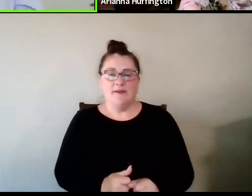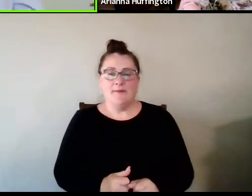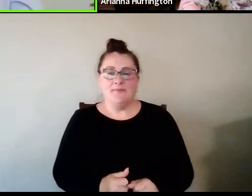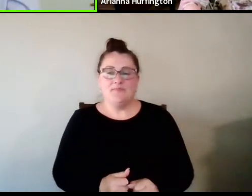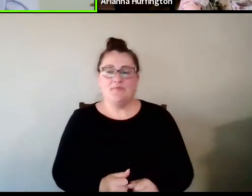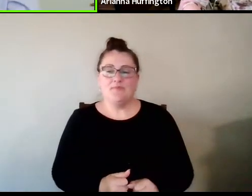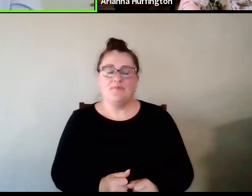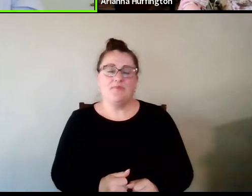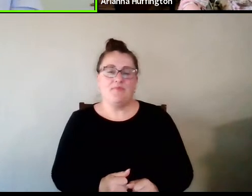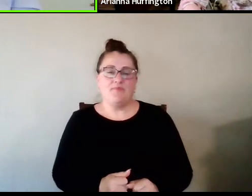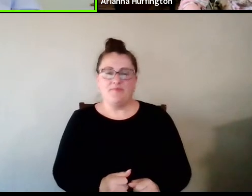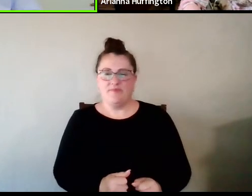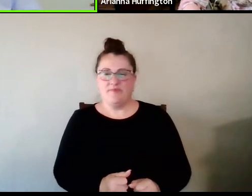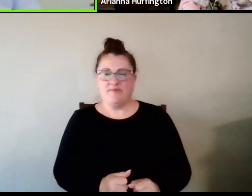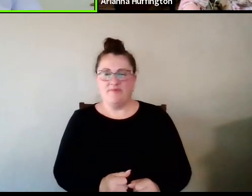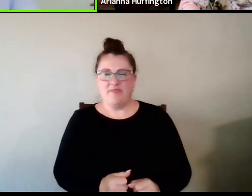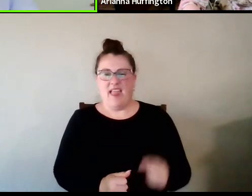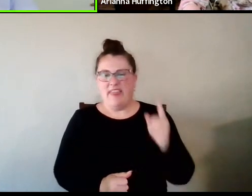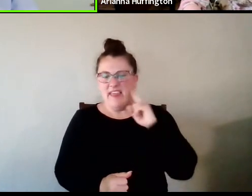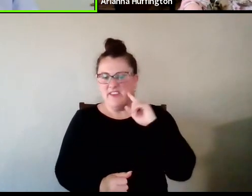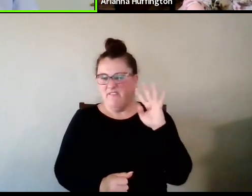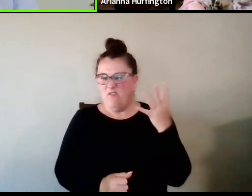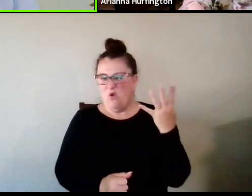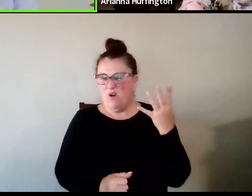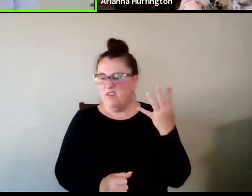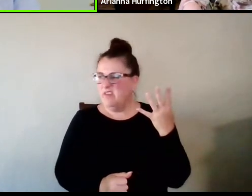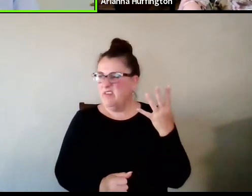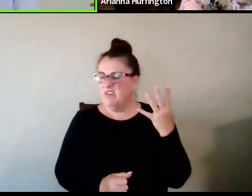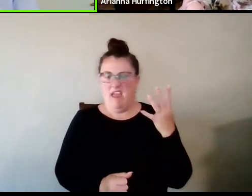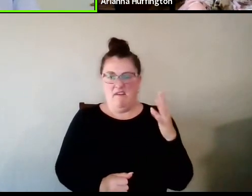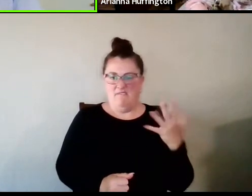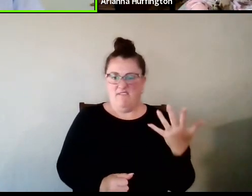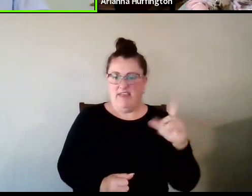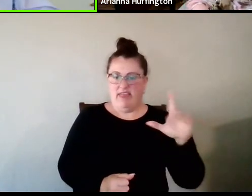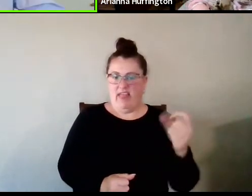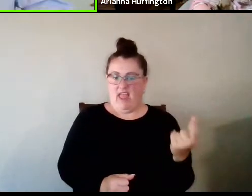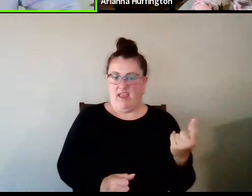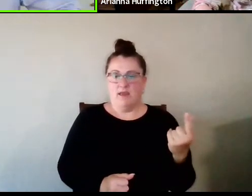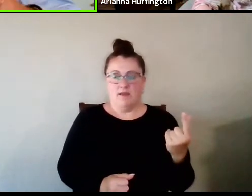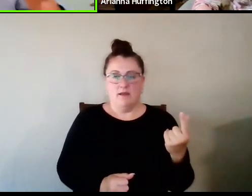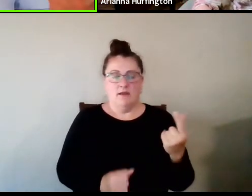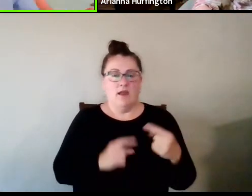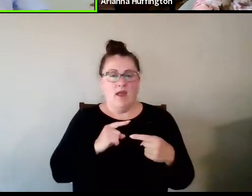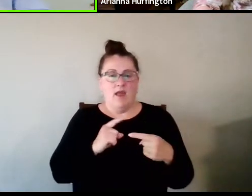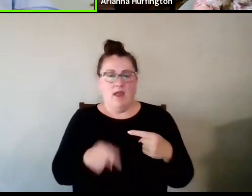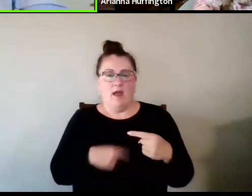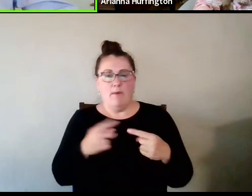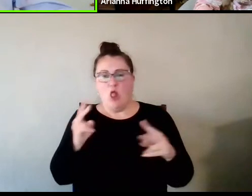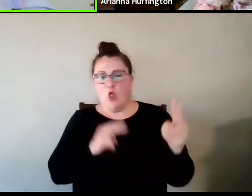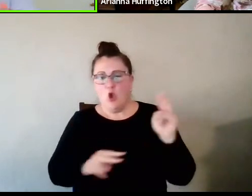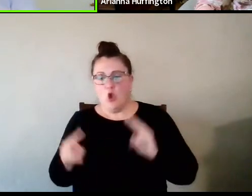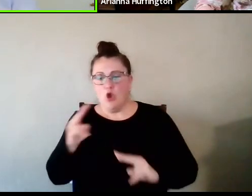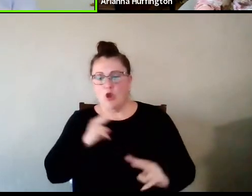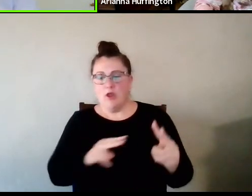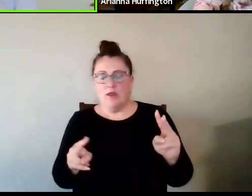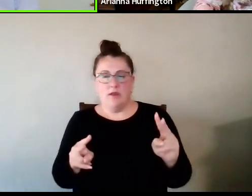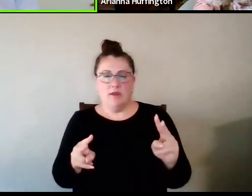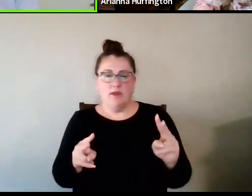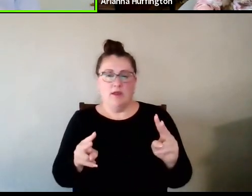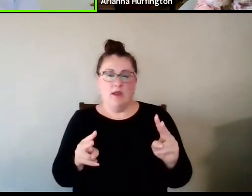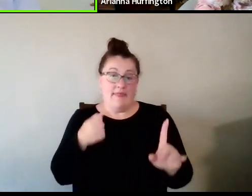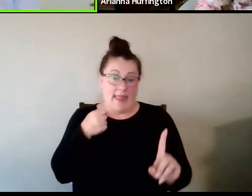think there's a fourth leg that's, or maybe a fourth and a fifth leg, right? Which is about looking at our overall